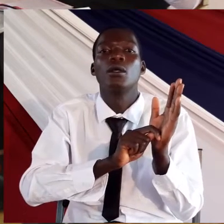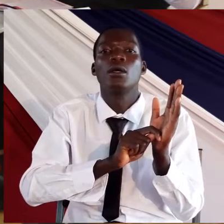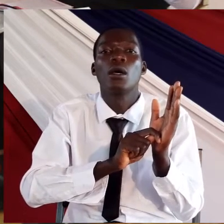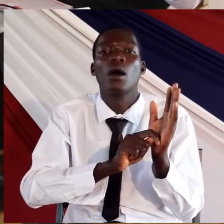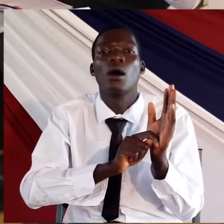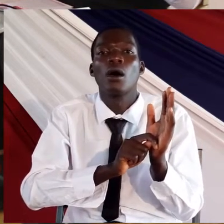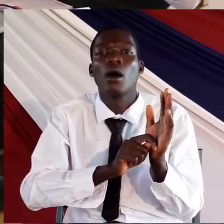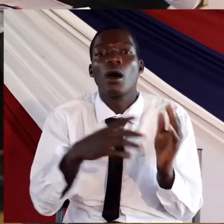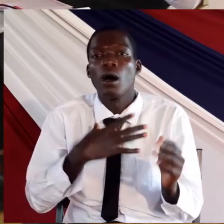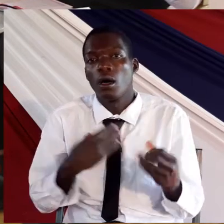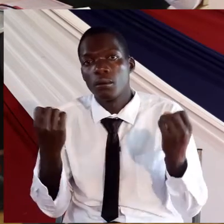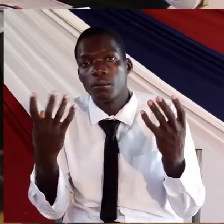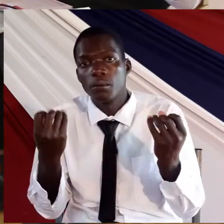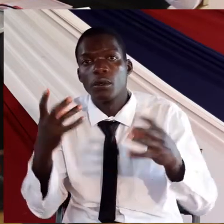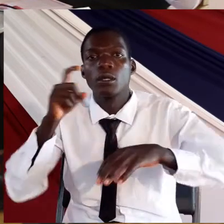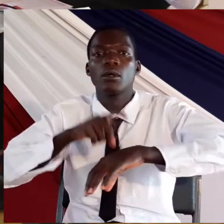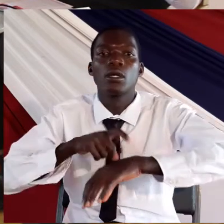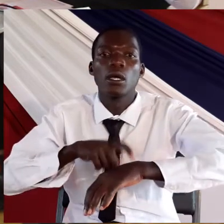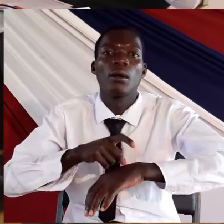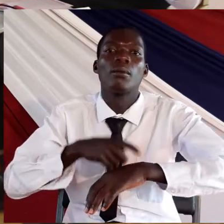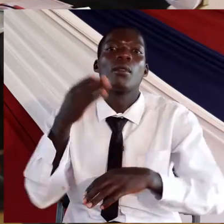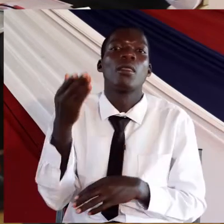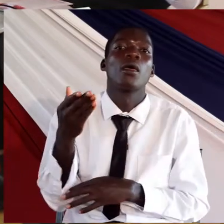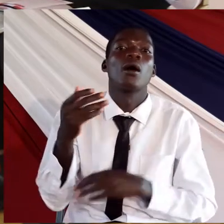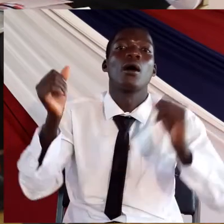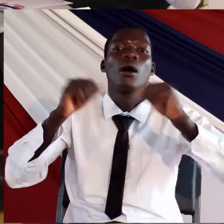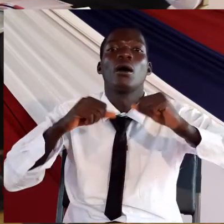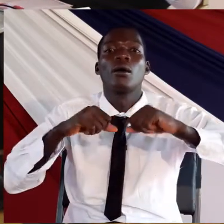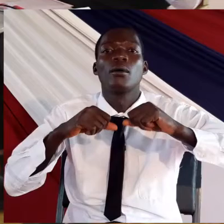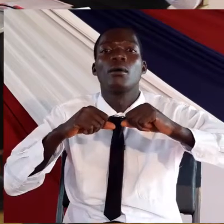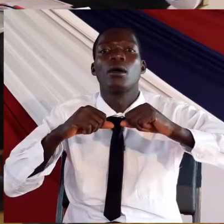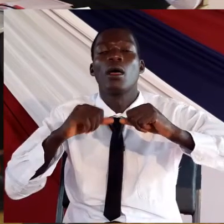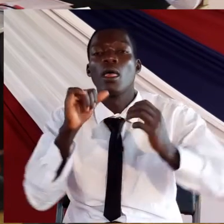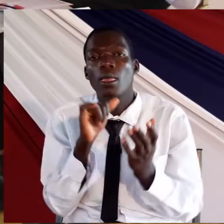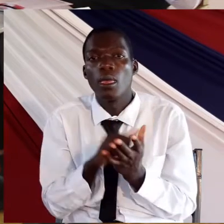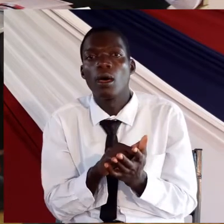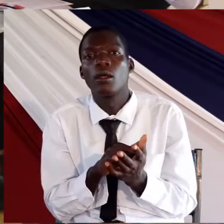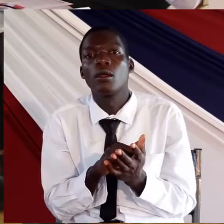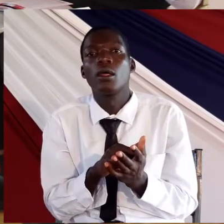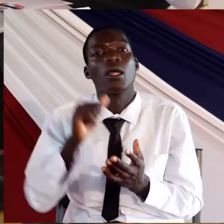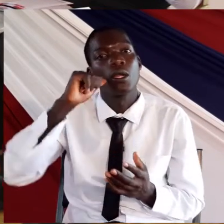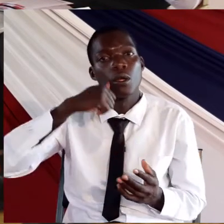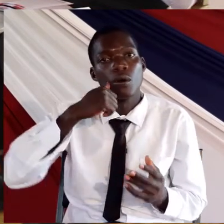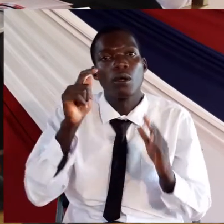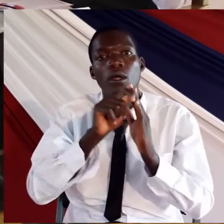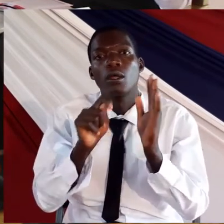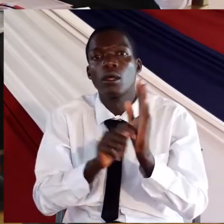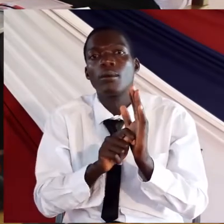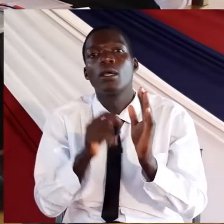Right. And many times there have been arguments that the New Testament is the